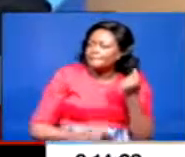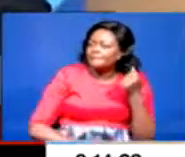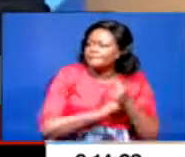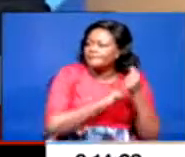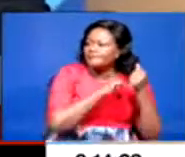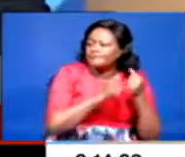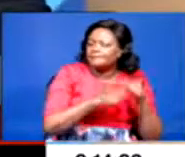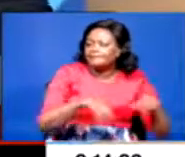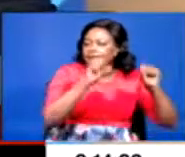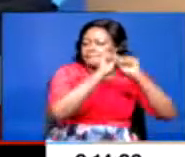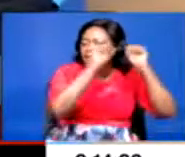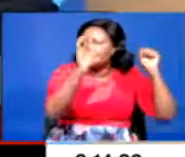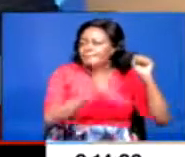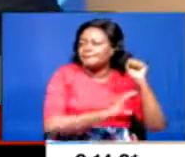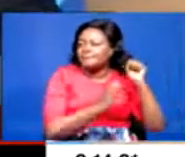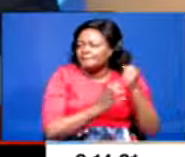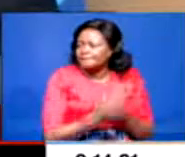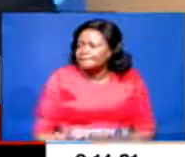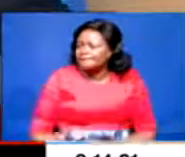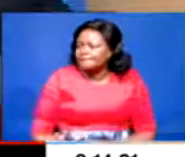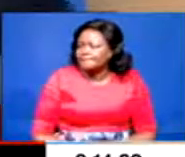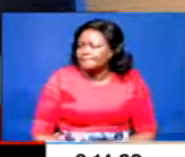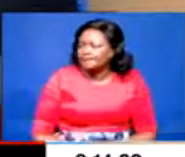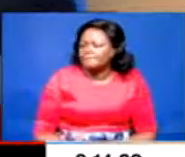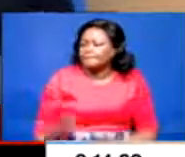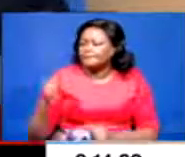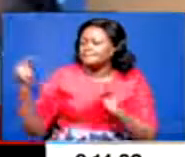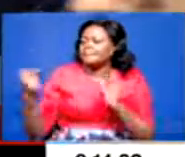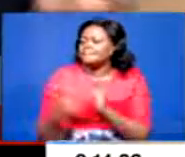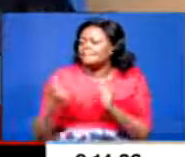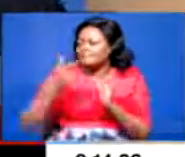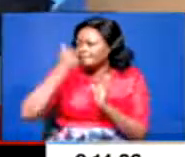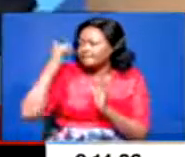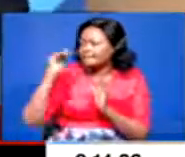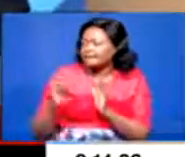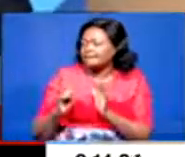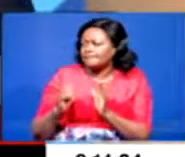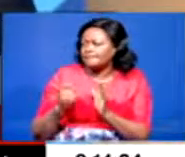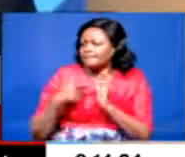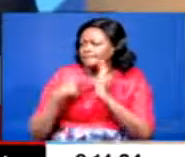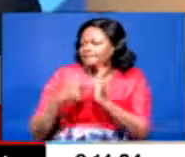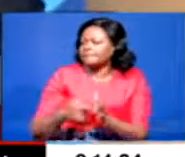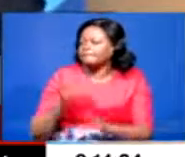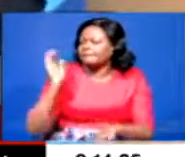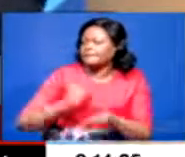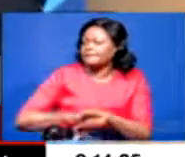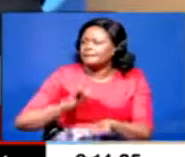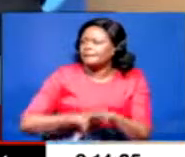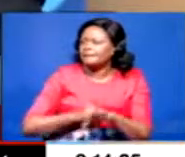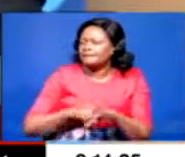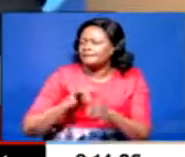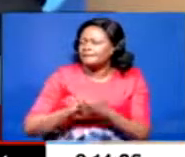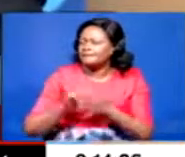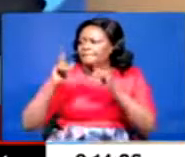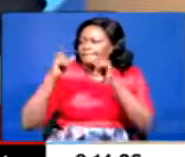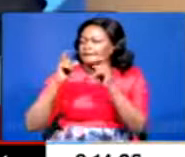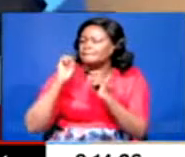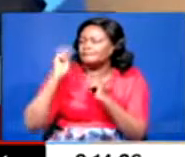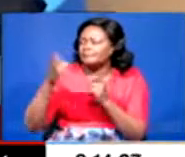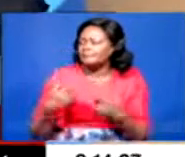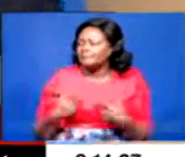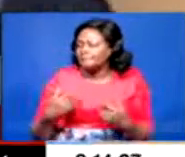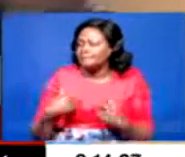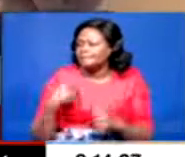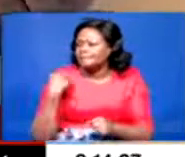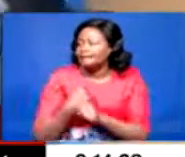presidential candidate. At this point, because the IBC revealed at a good time that the media would have, you know, the work